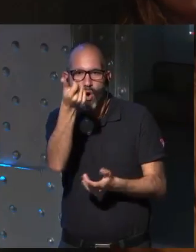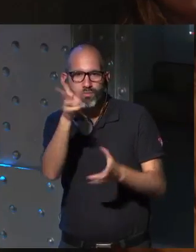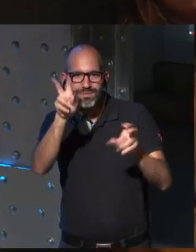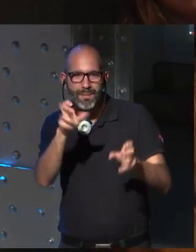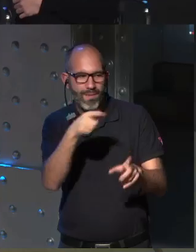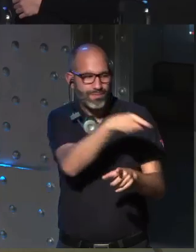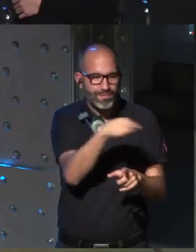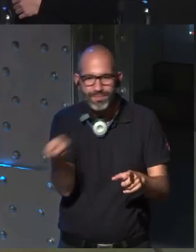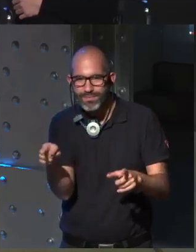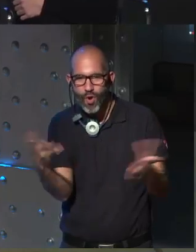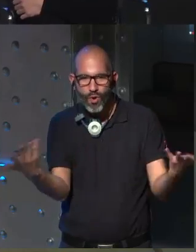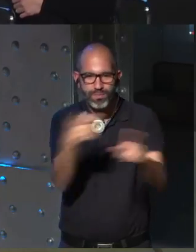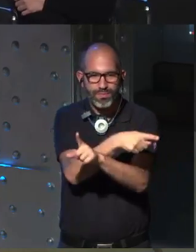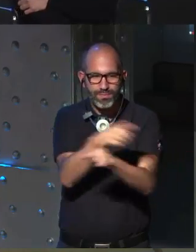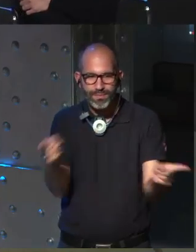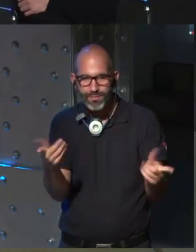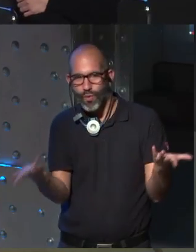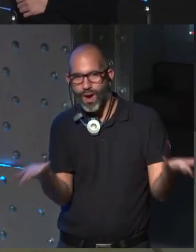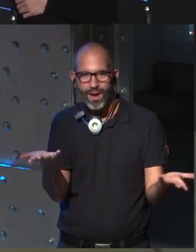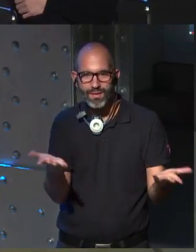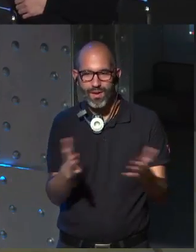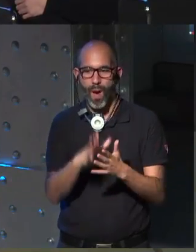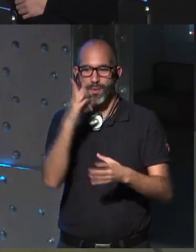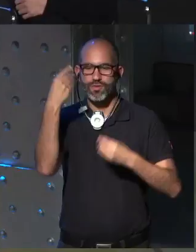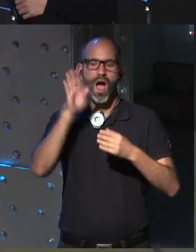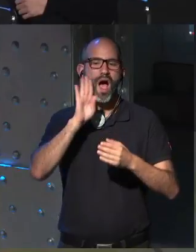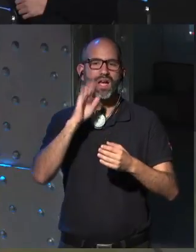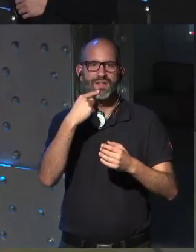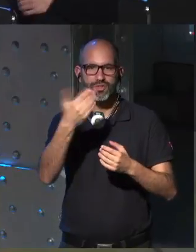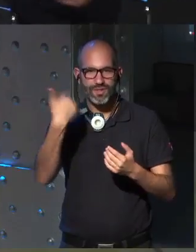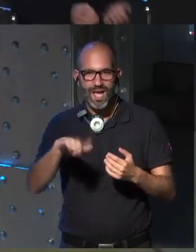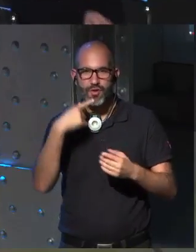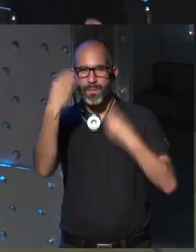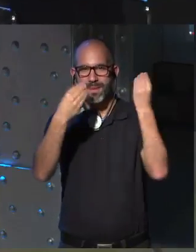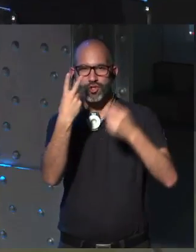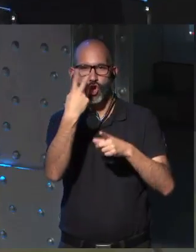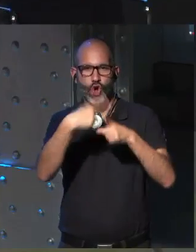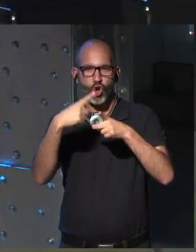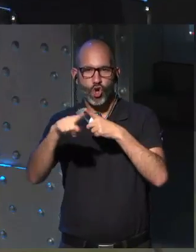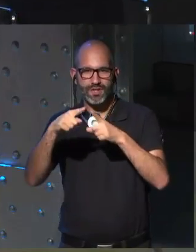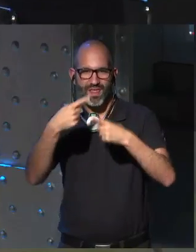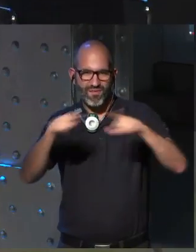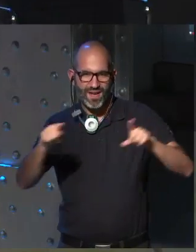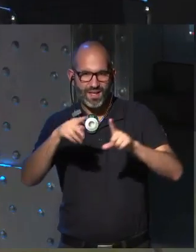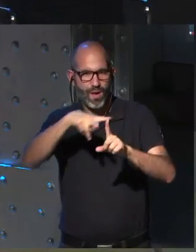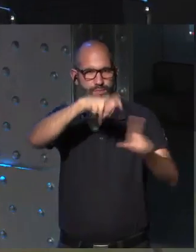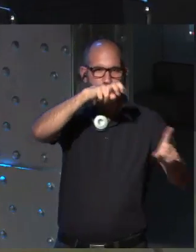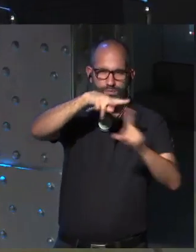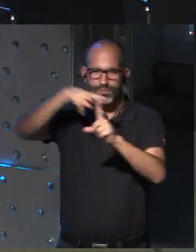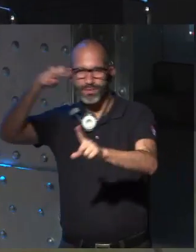parallel with the other stuff? I was saying this before, these are two very different things, and I think we need two different